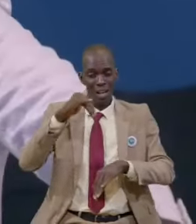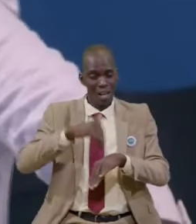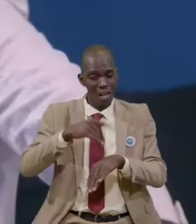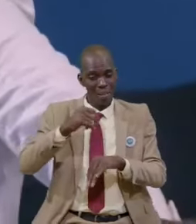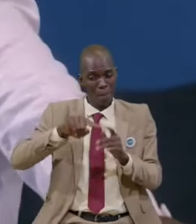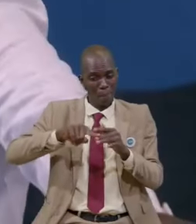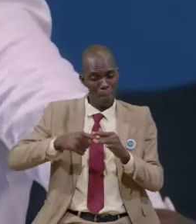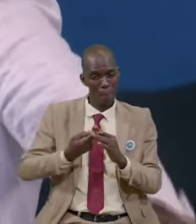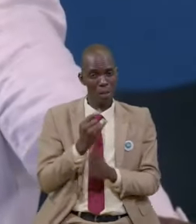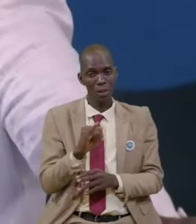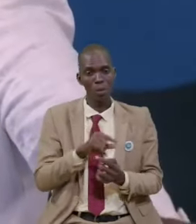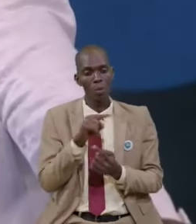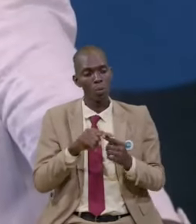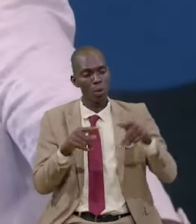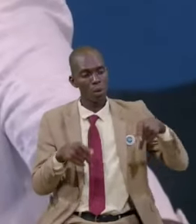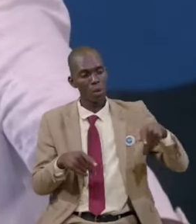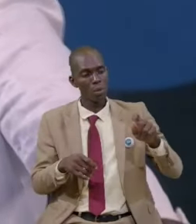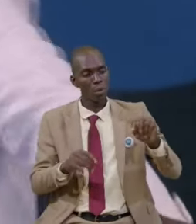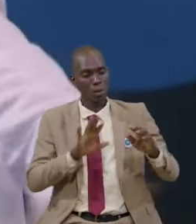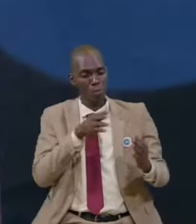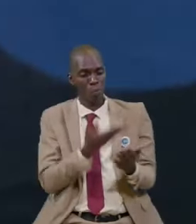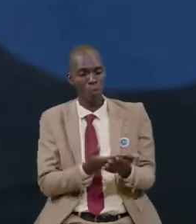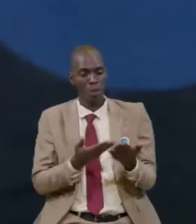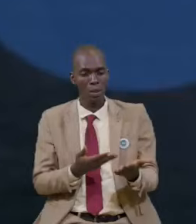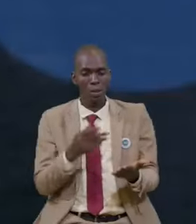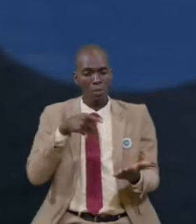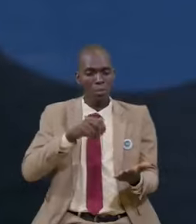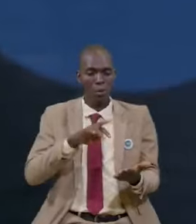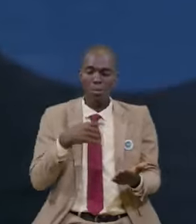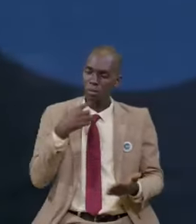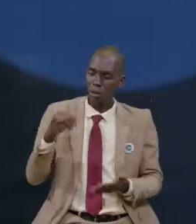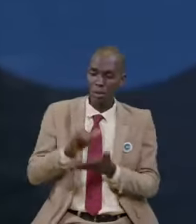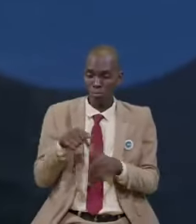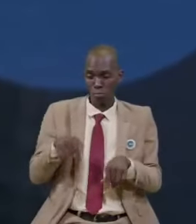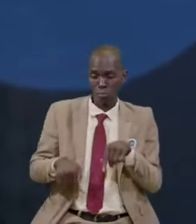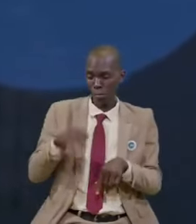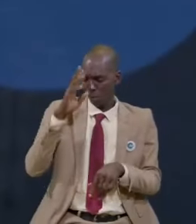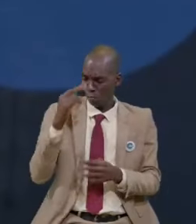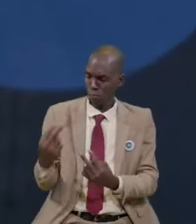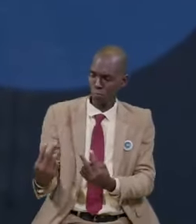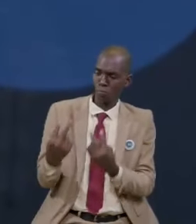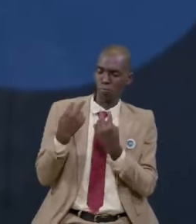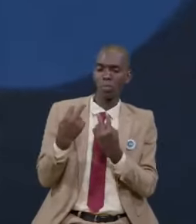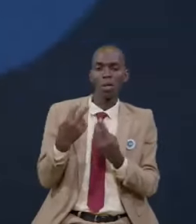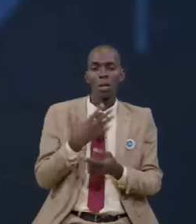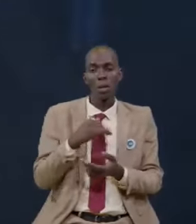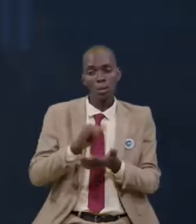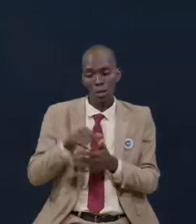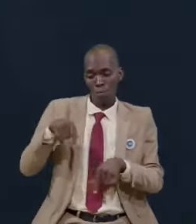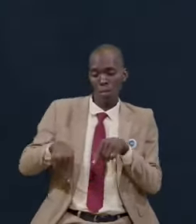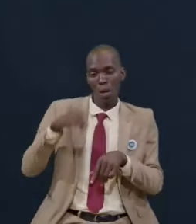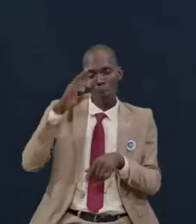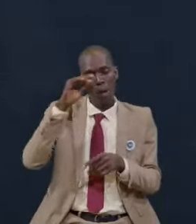man, he said, "Look on us." And the man was expecting to receive alms, to receive